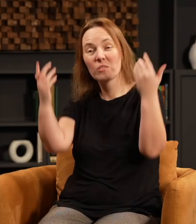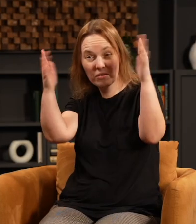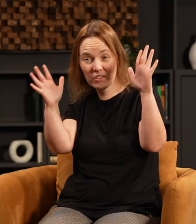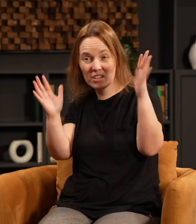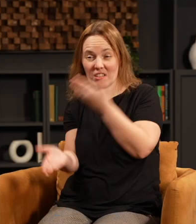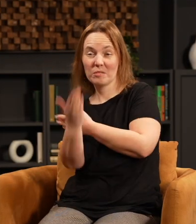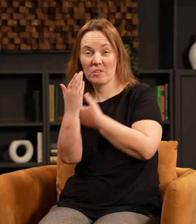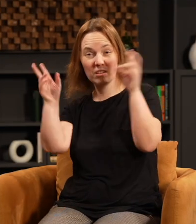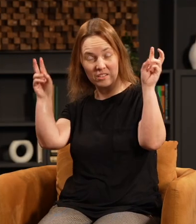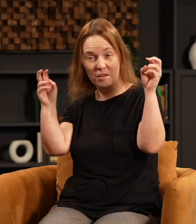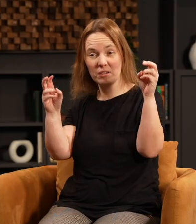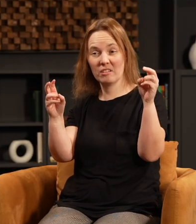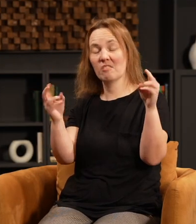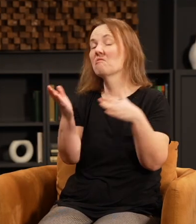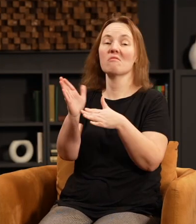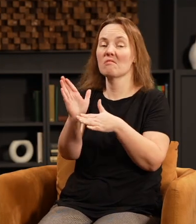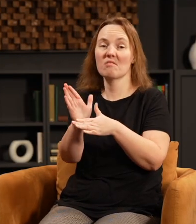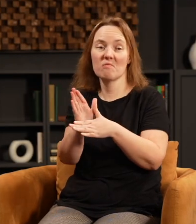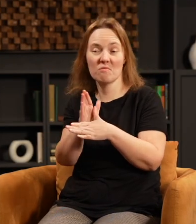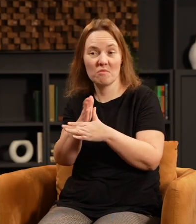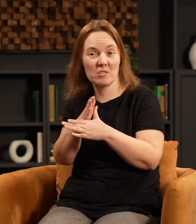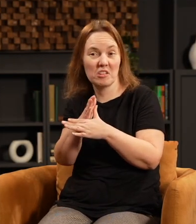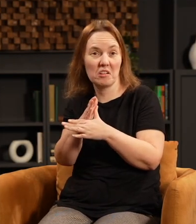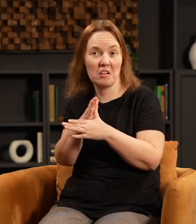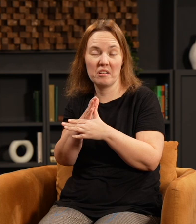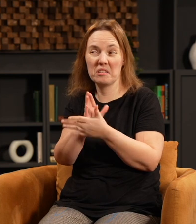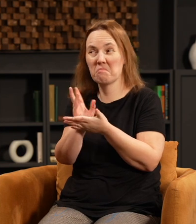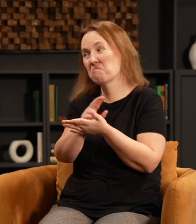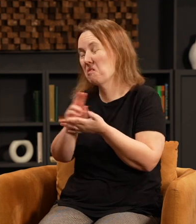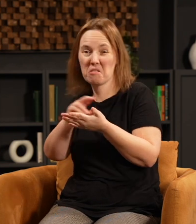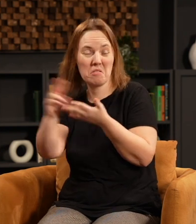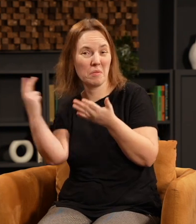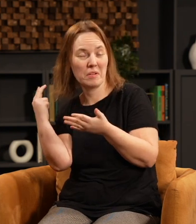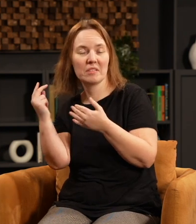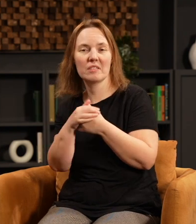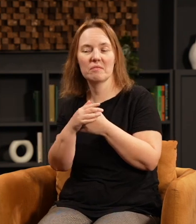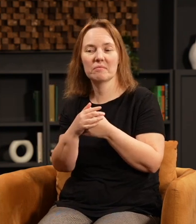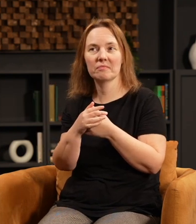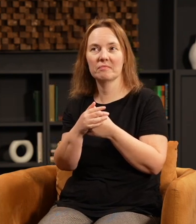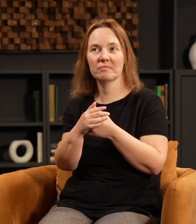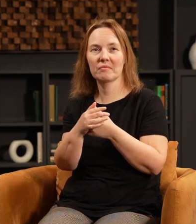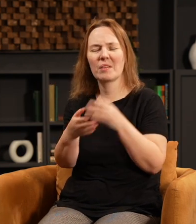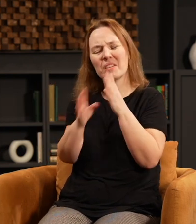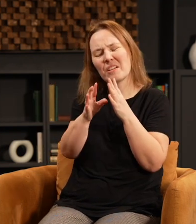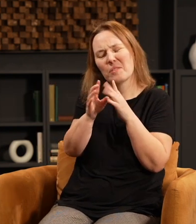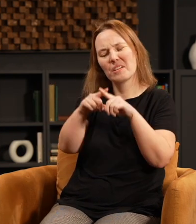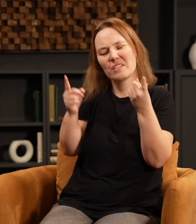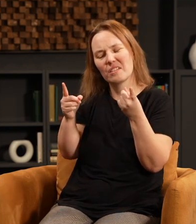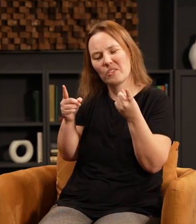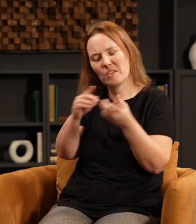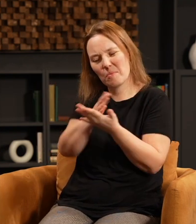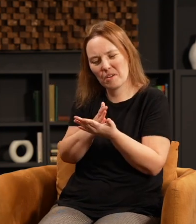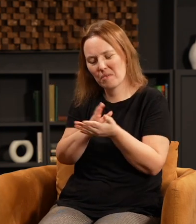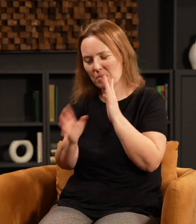Well, we're going to continue this morning. I'm going to conclude, actually, on the topic we've been sharing and mention a slightly different aspect of what we've